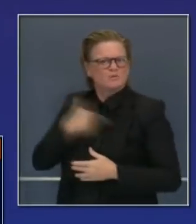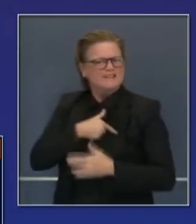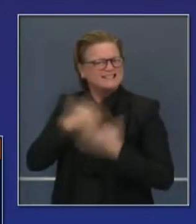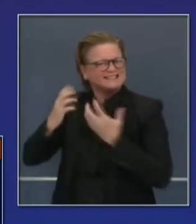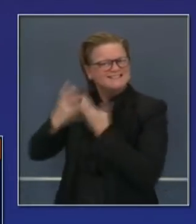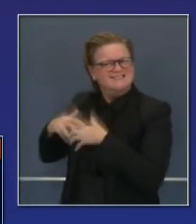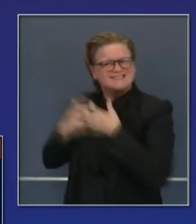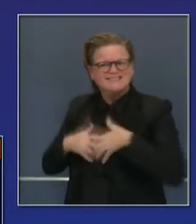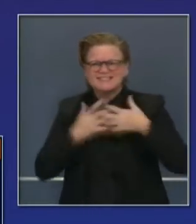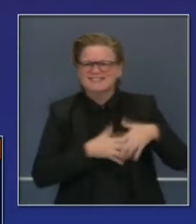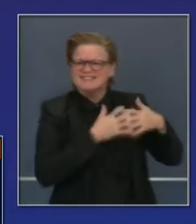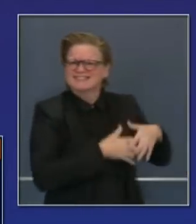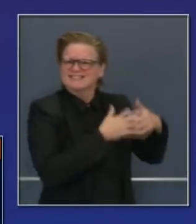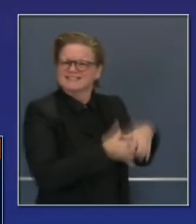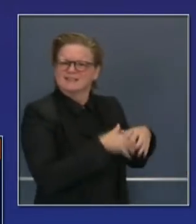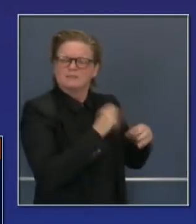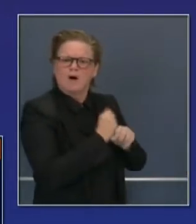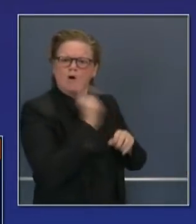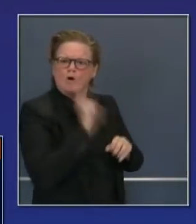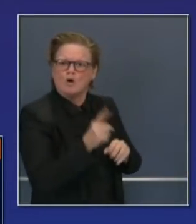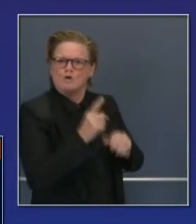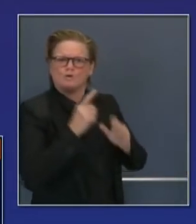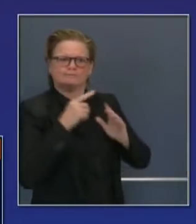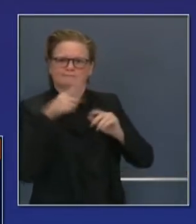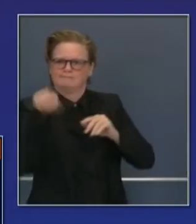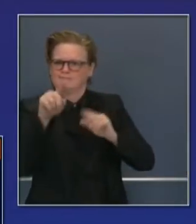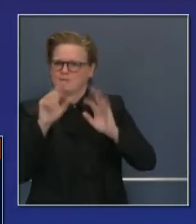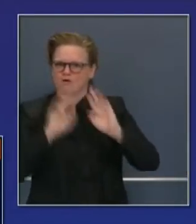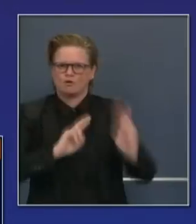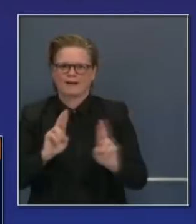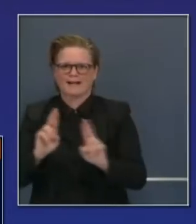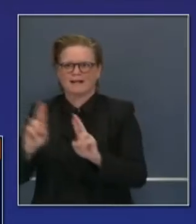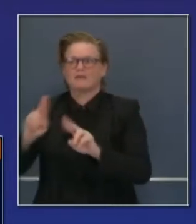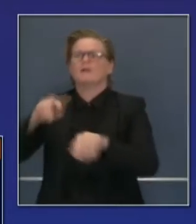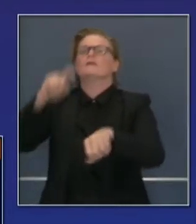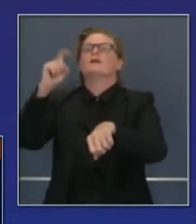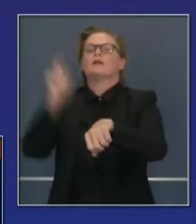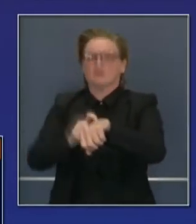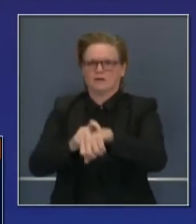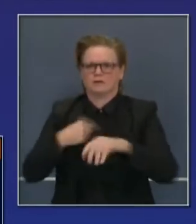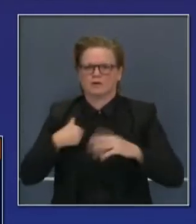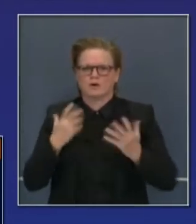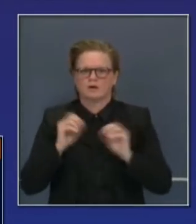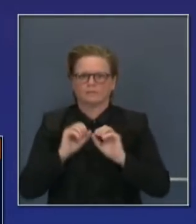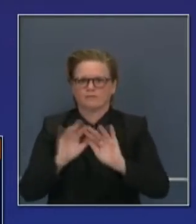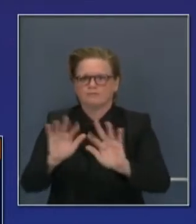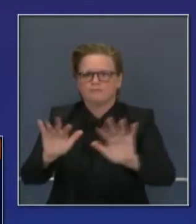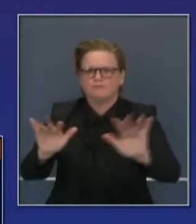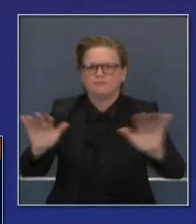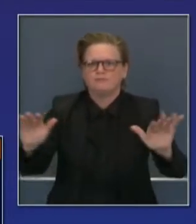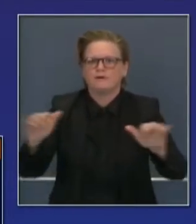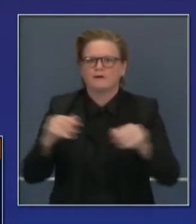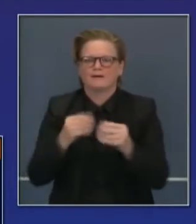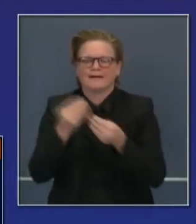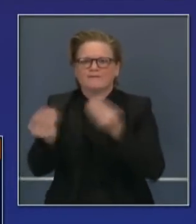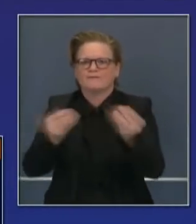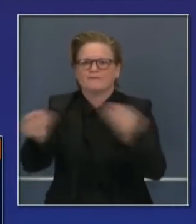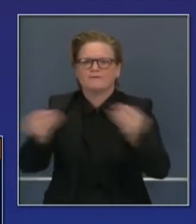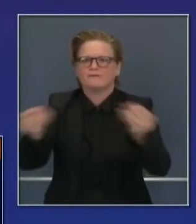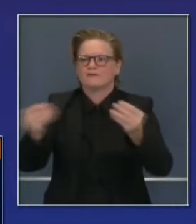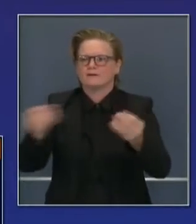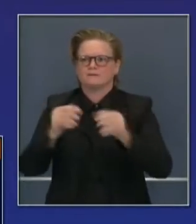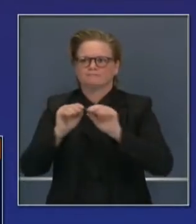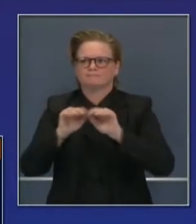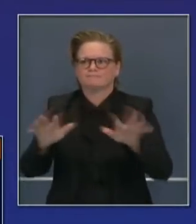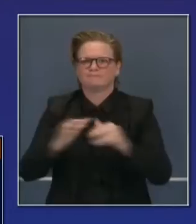this moment and to appropriate ourselves to the highest level in terms of accessing the amount of available PPE